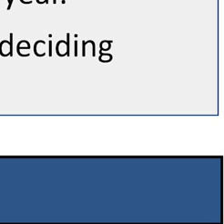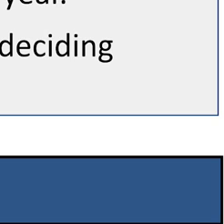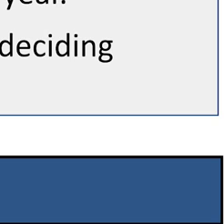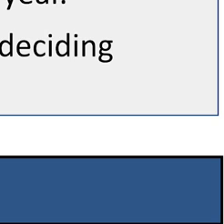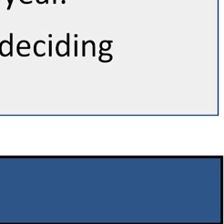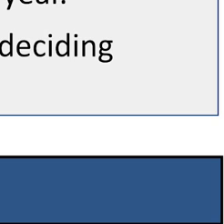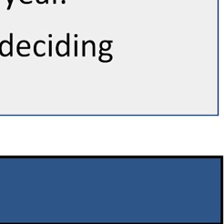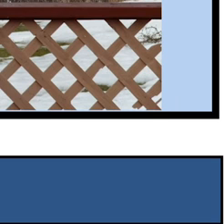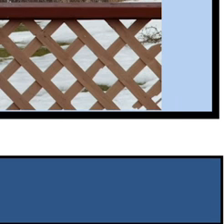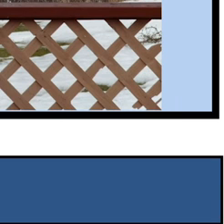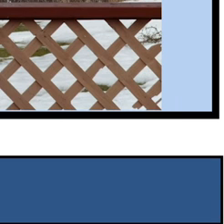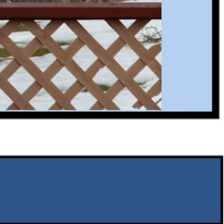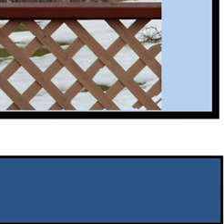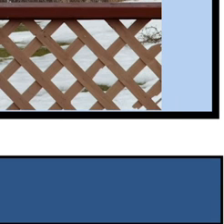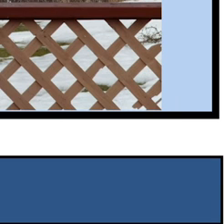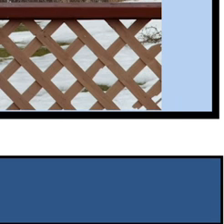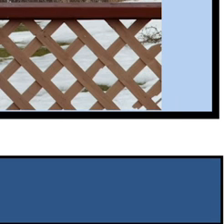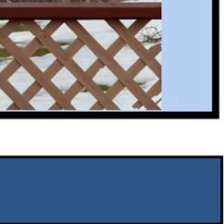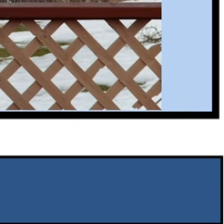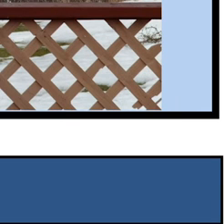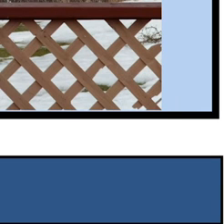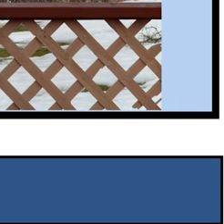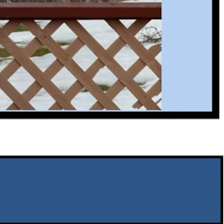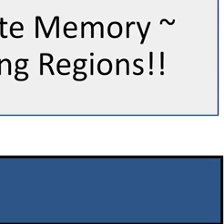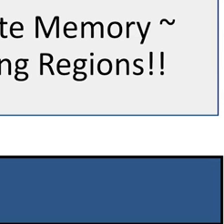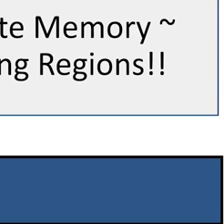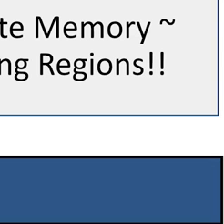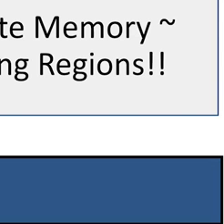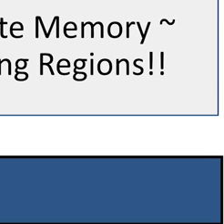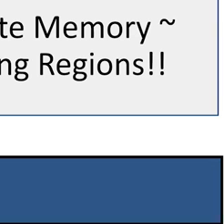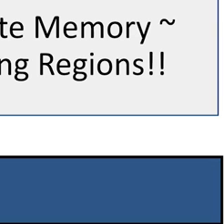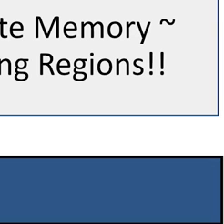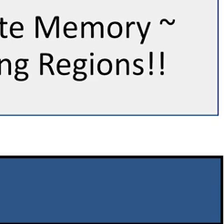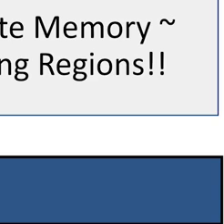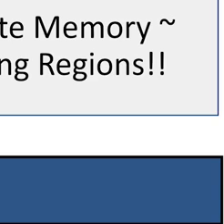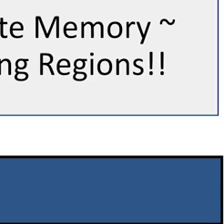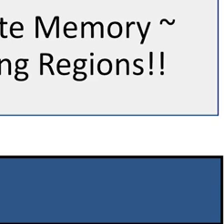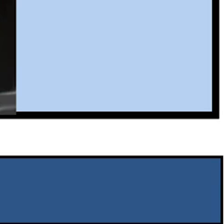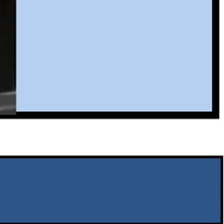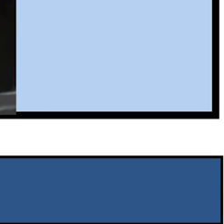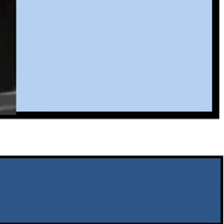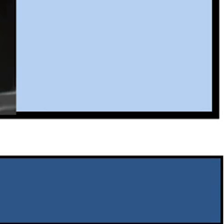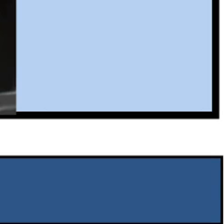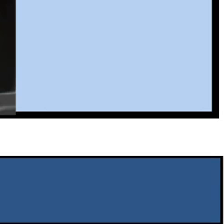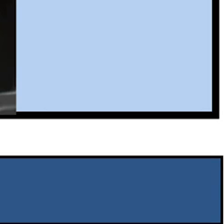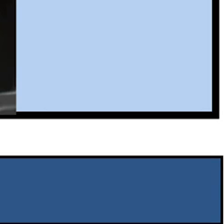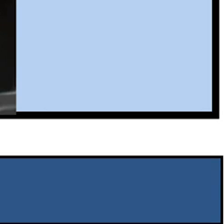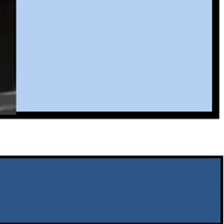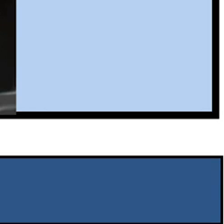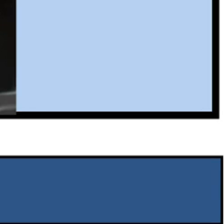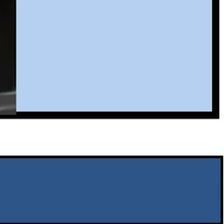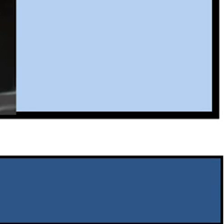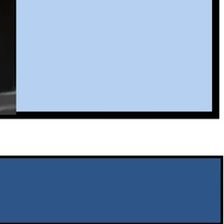Gordon. Hannah Kilborn. Keegan Jacob Norman. April